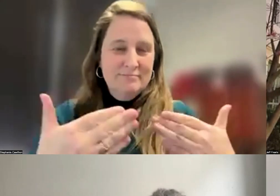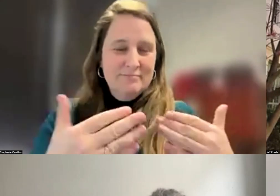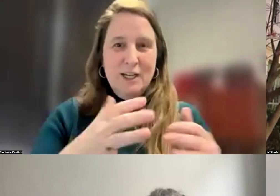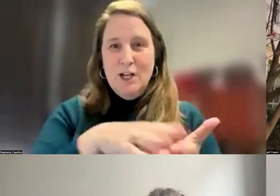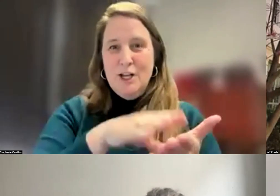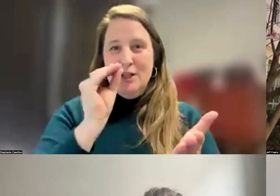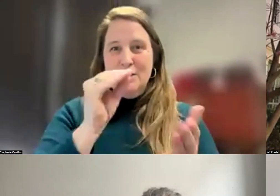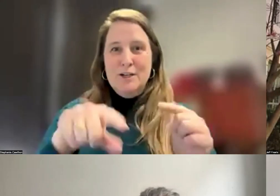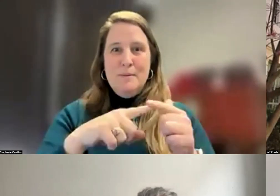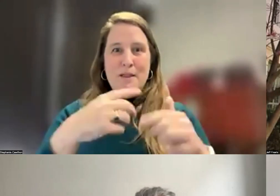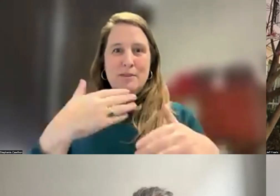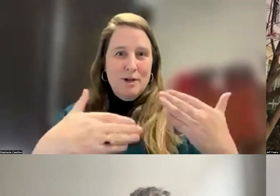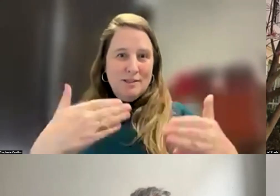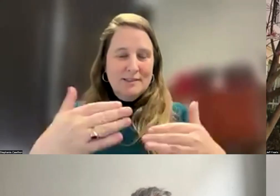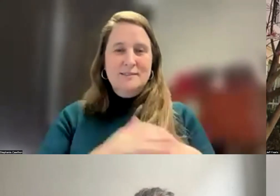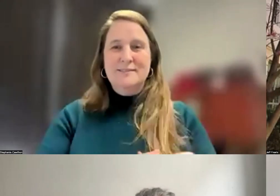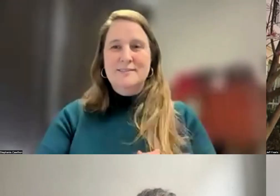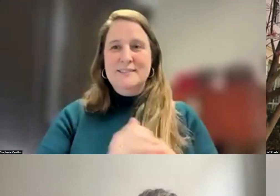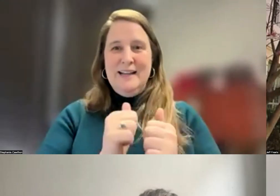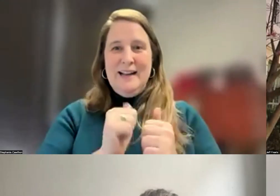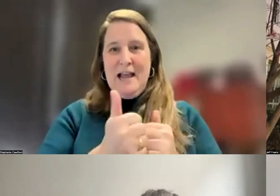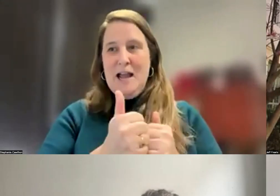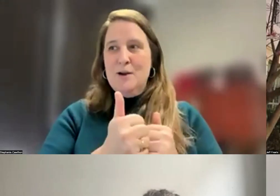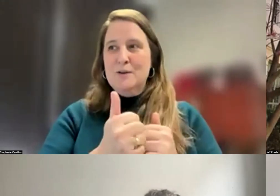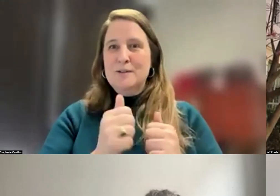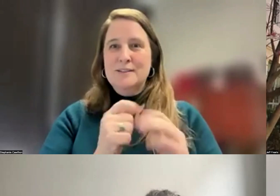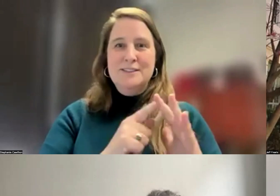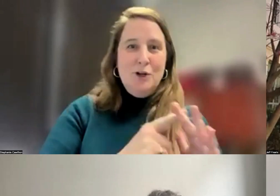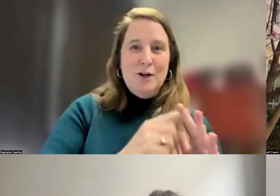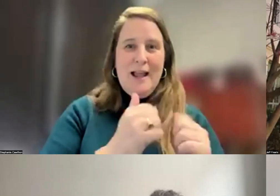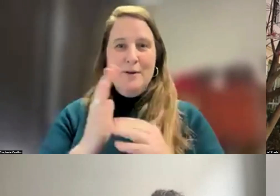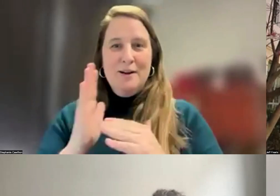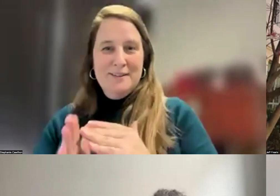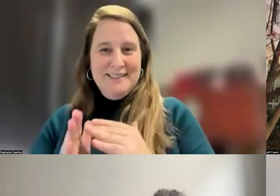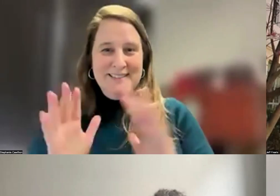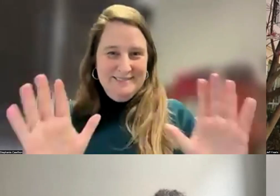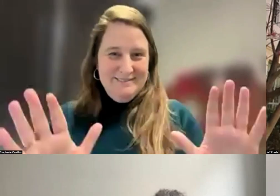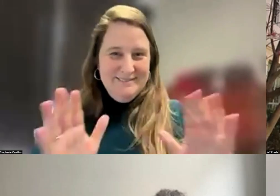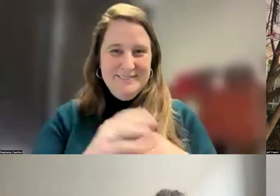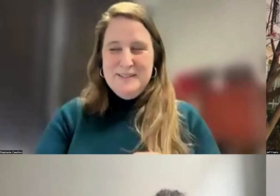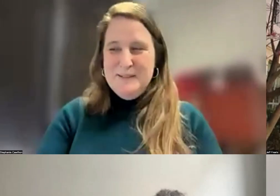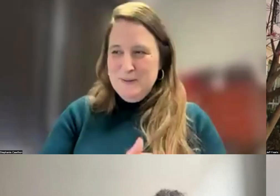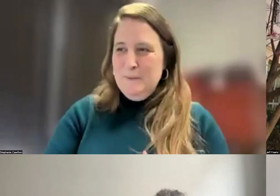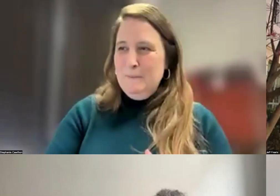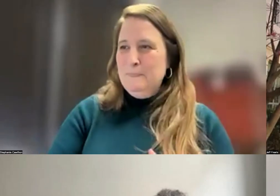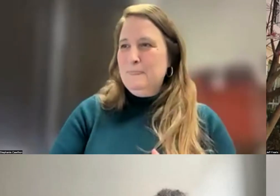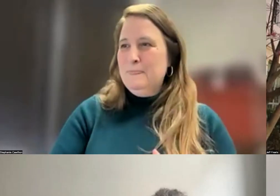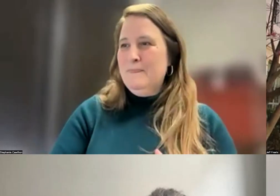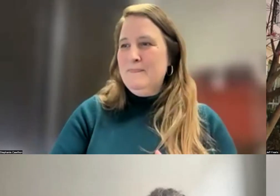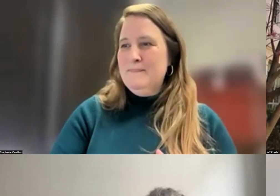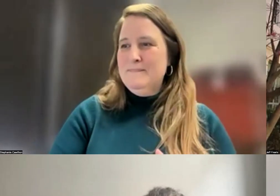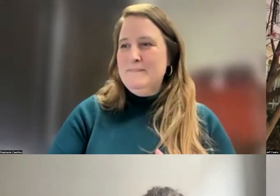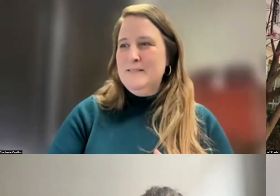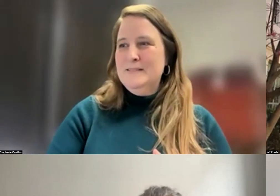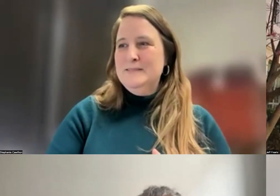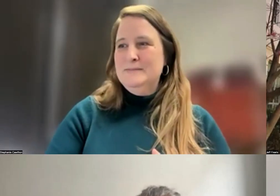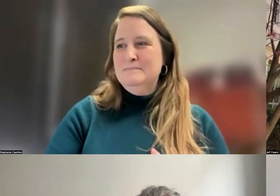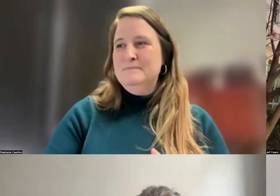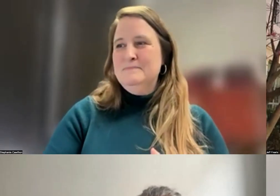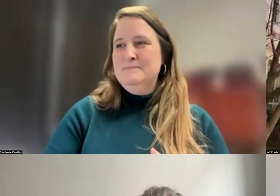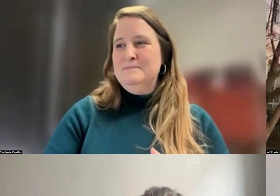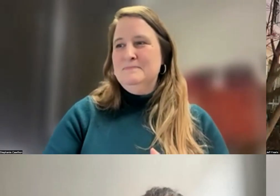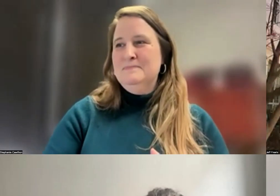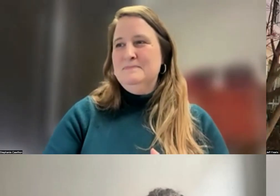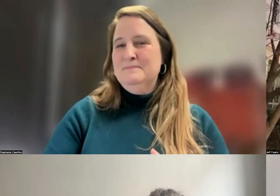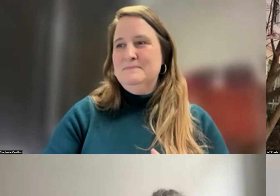with them to today and see. We know how it started. Let's see how it's going and what their process looks like. Like I said, so we're going to do one of those